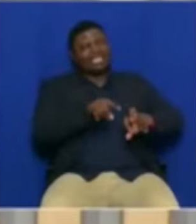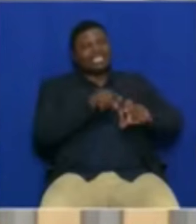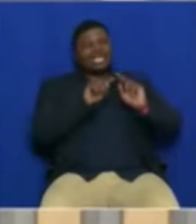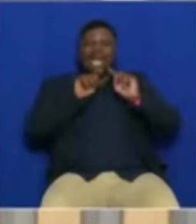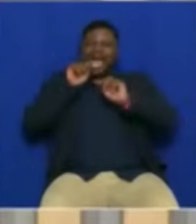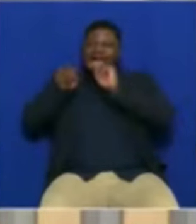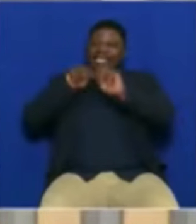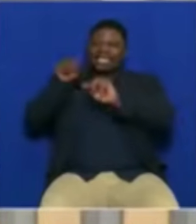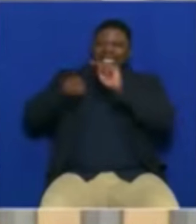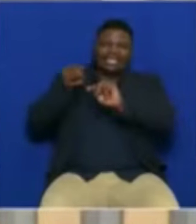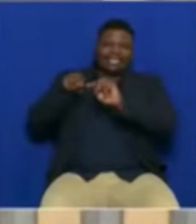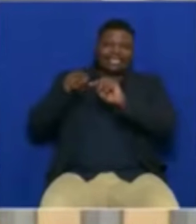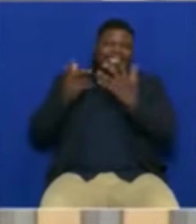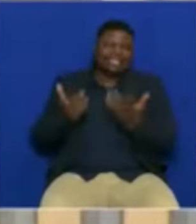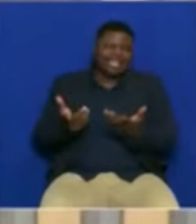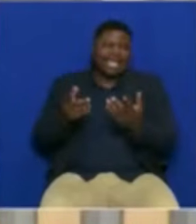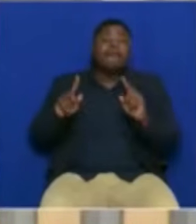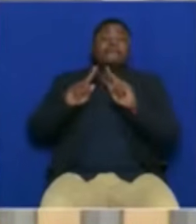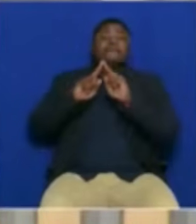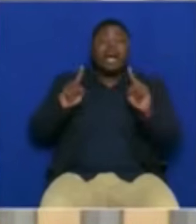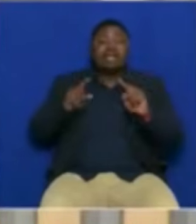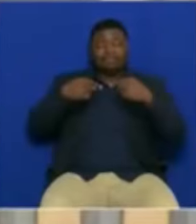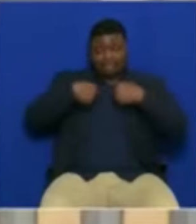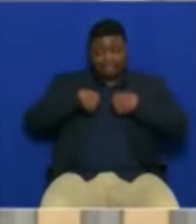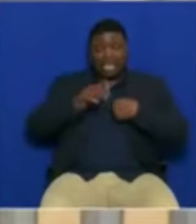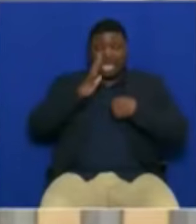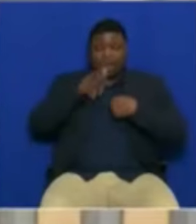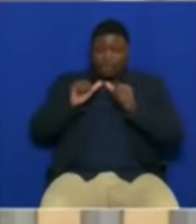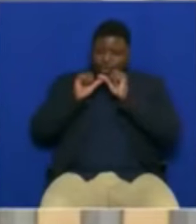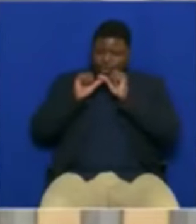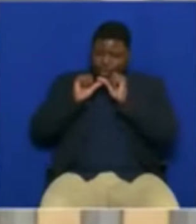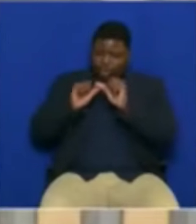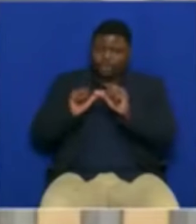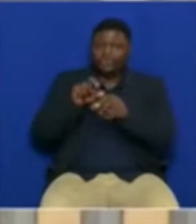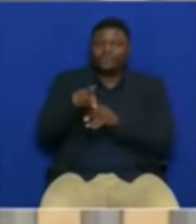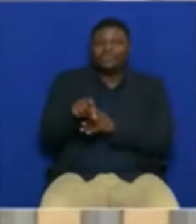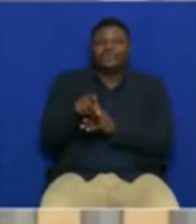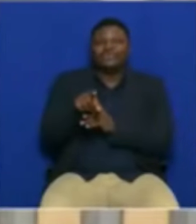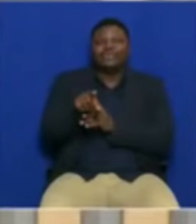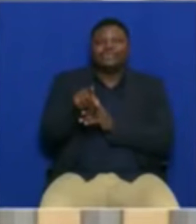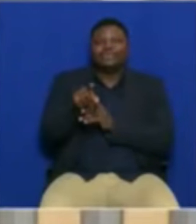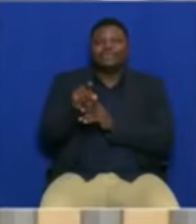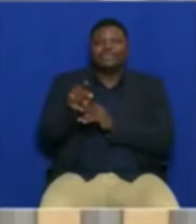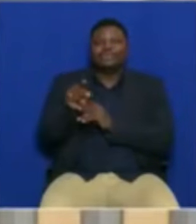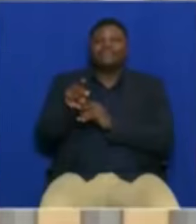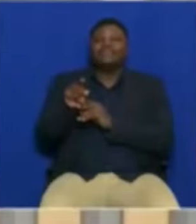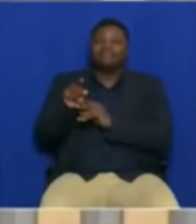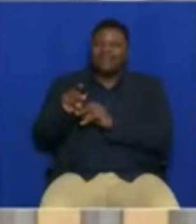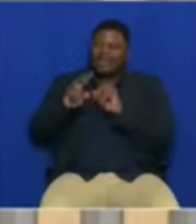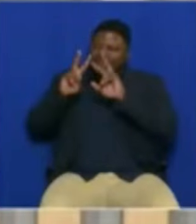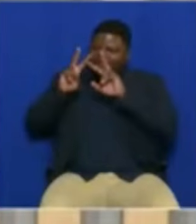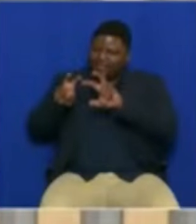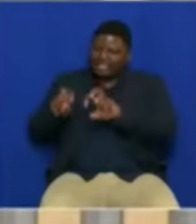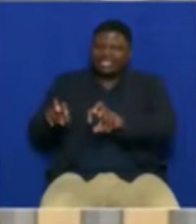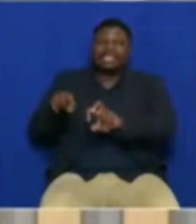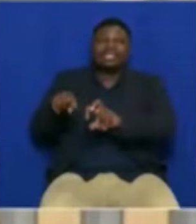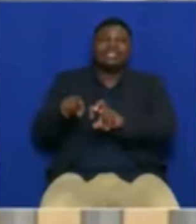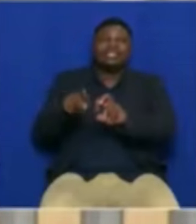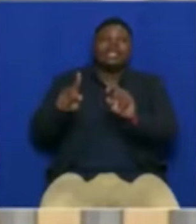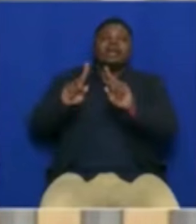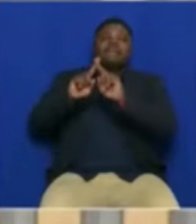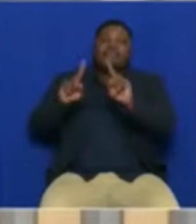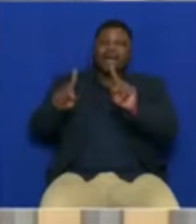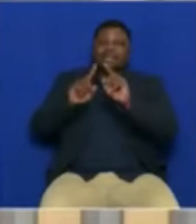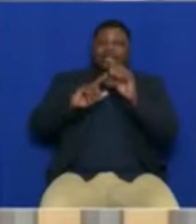I will continue on the same basis. On the law part of it, it's there's a crime being committed, so I'm applying